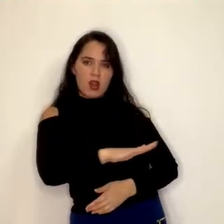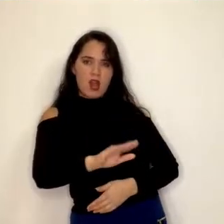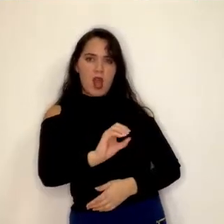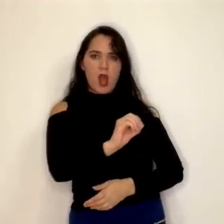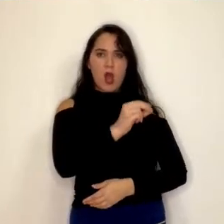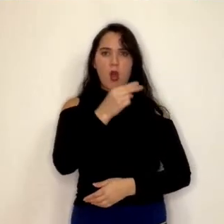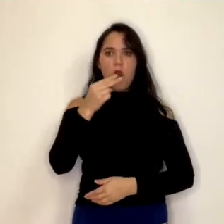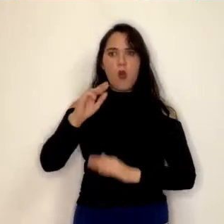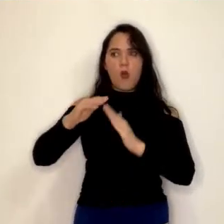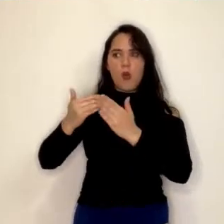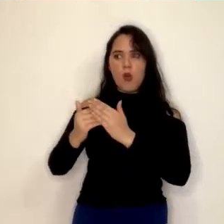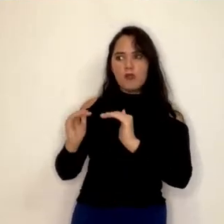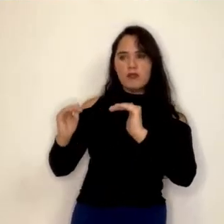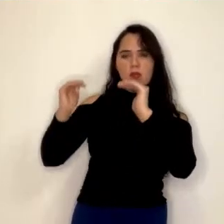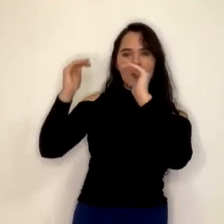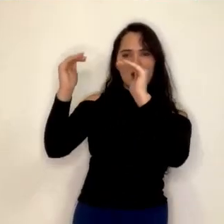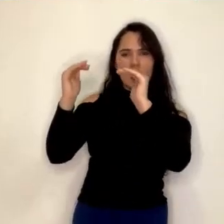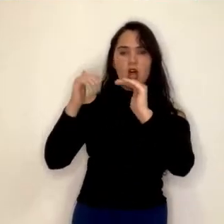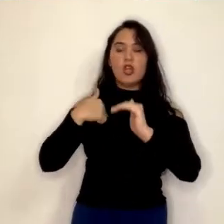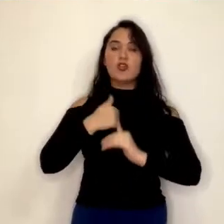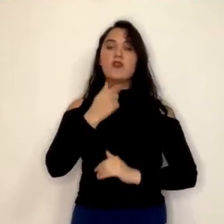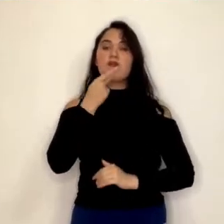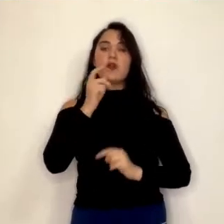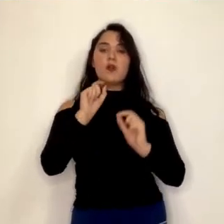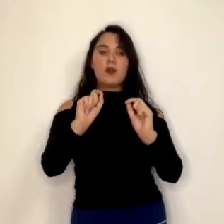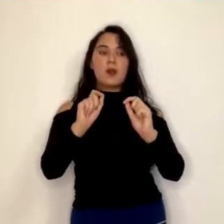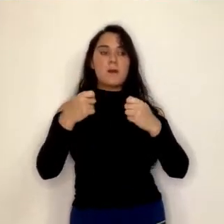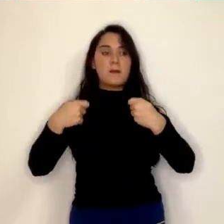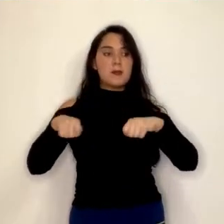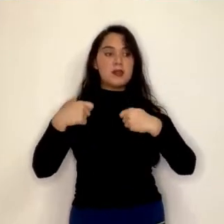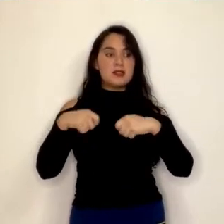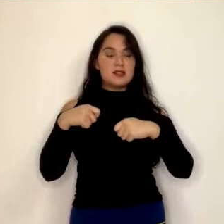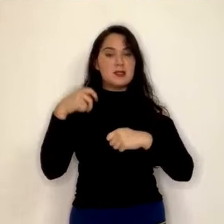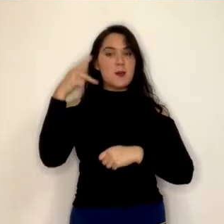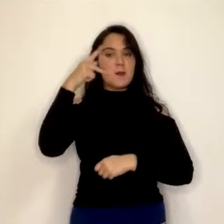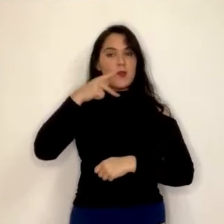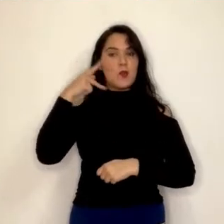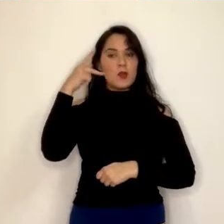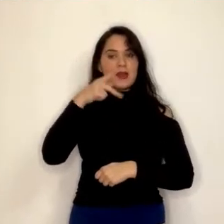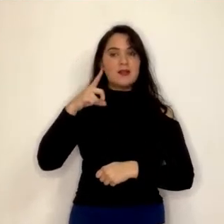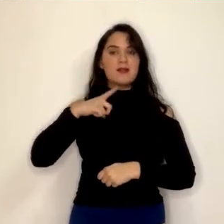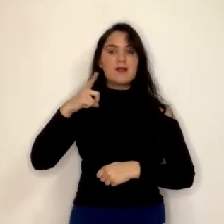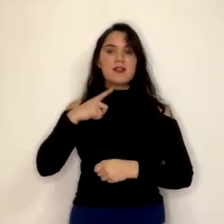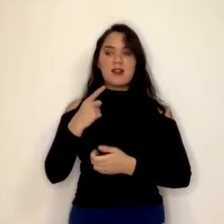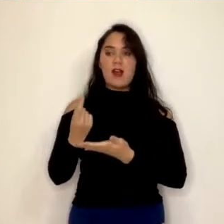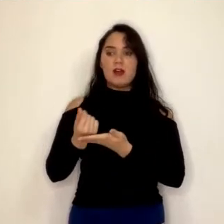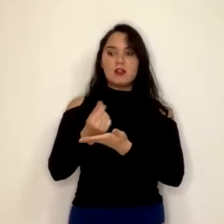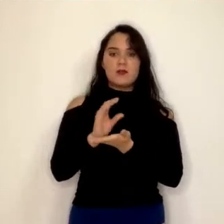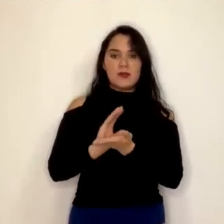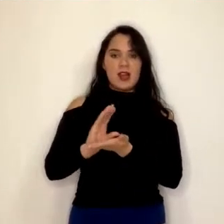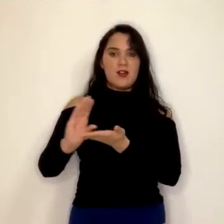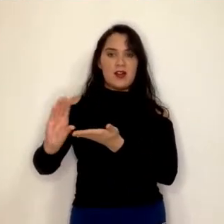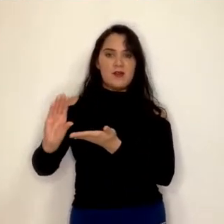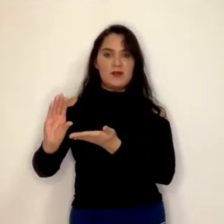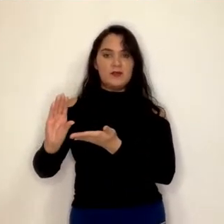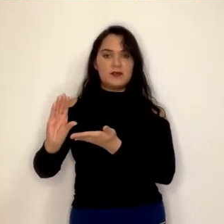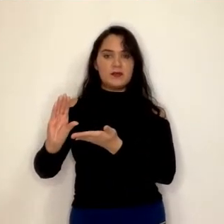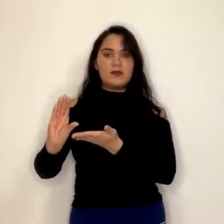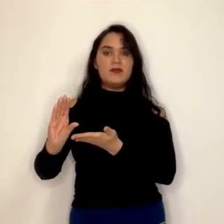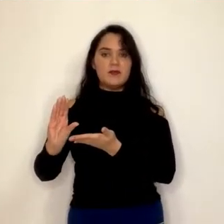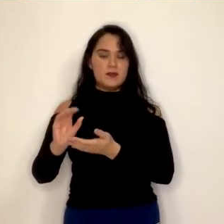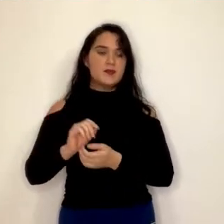children's education or institutions of higher learning. We are just reasserting that we need to have